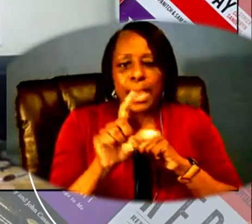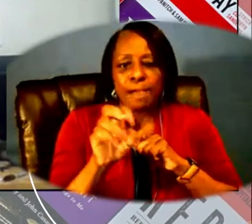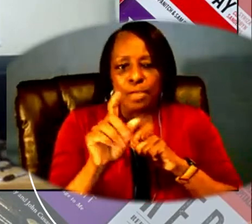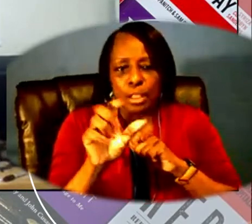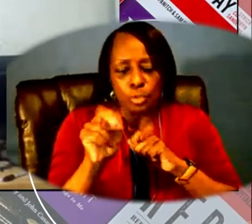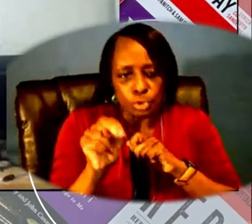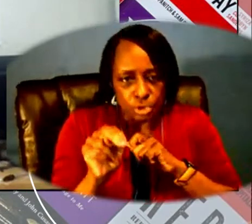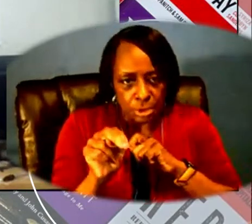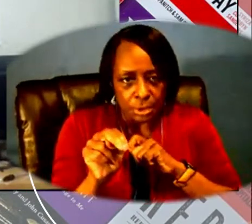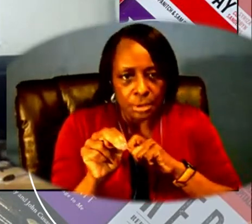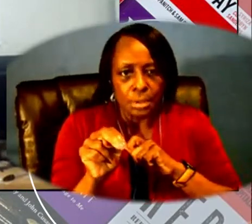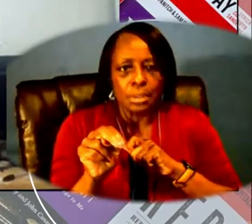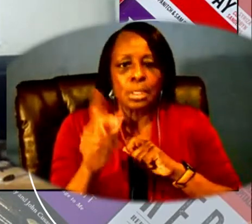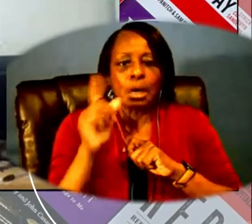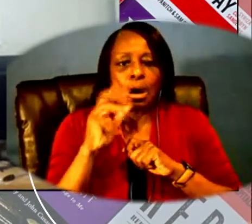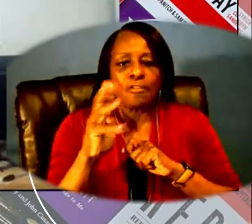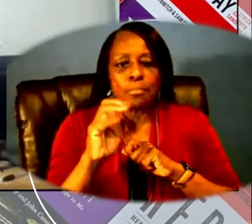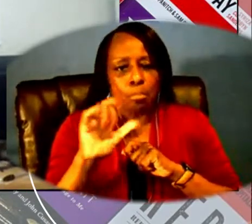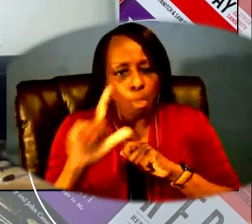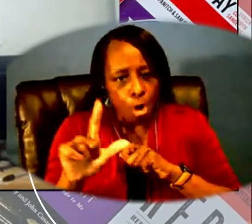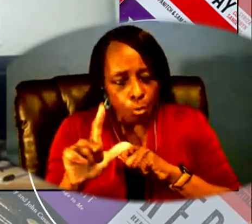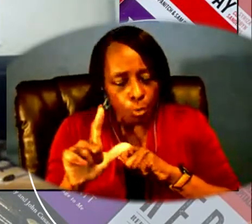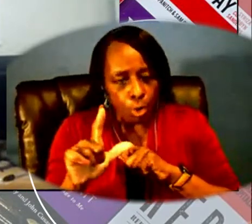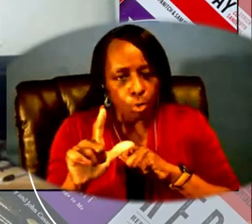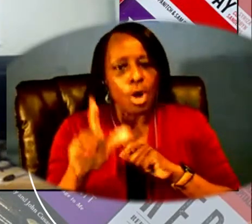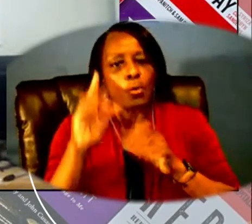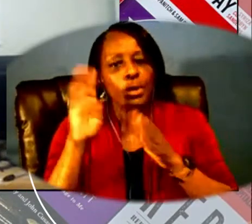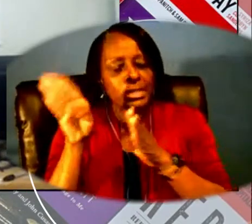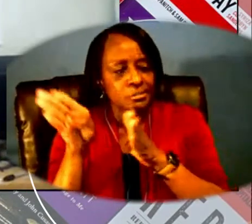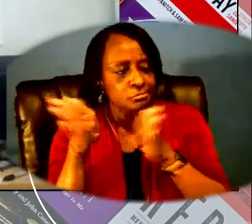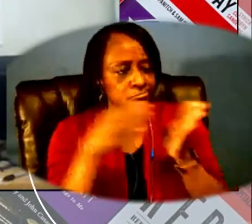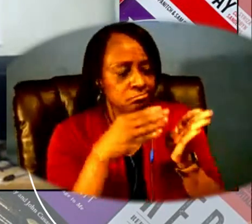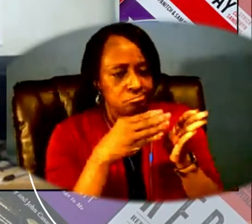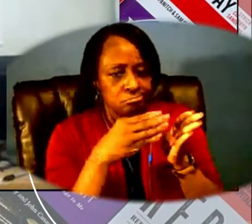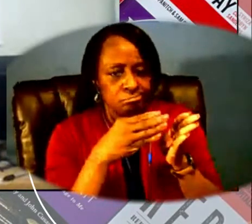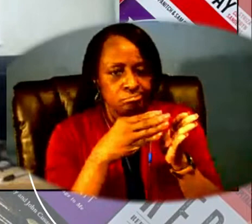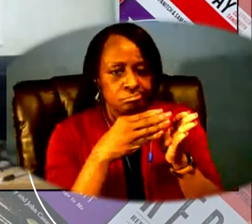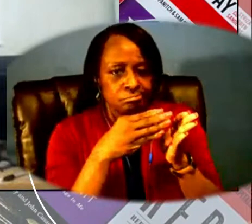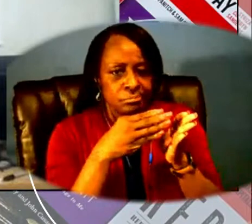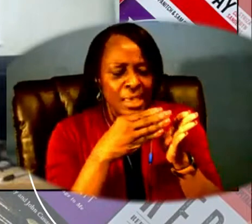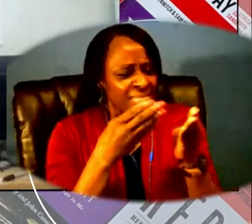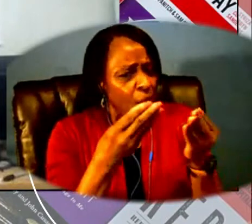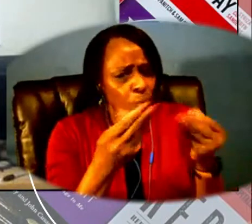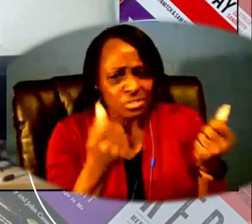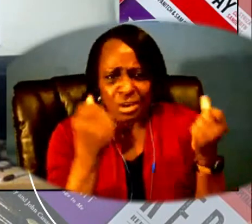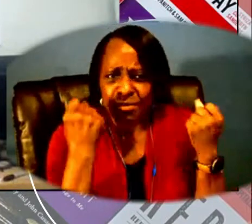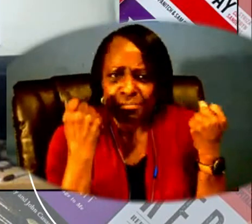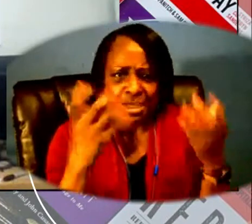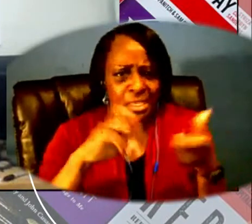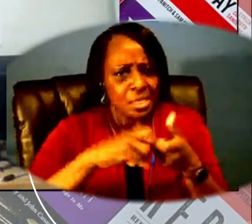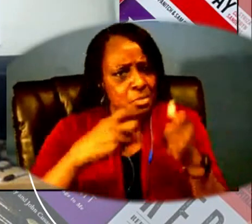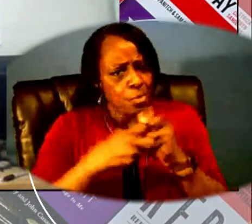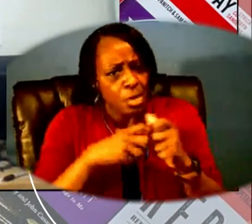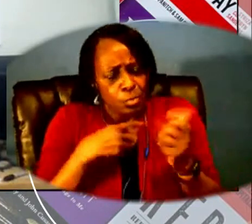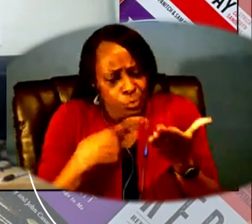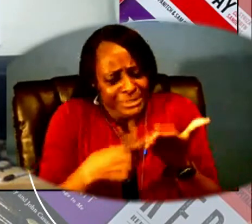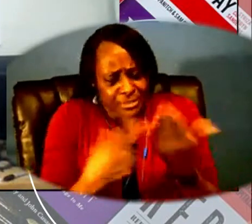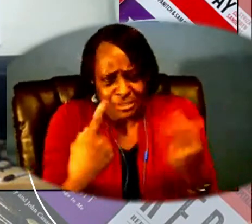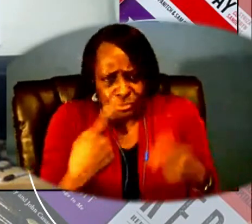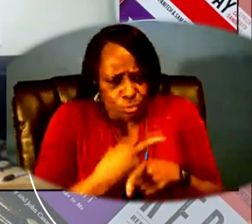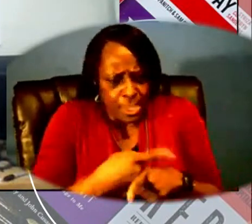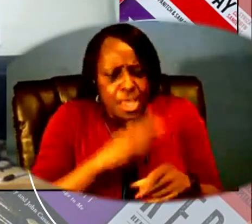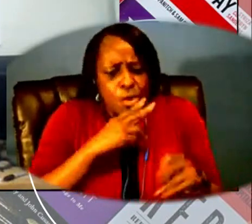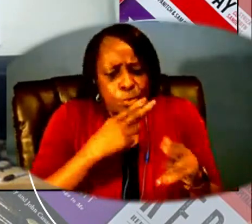moral proportions in order to get us back on track. And this would solve many of the problems that we are talking about today when we're talking